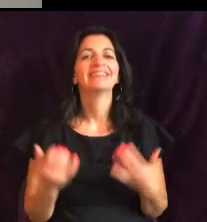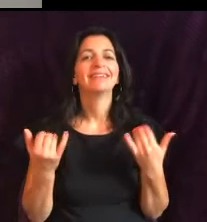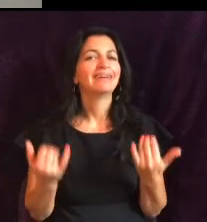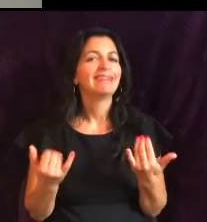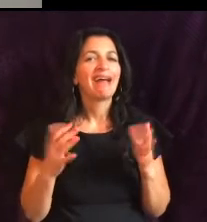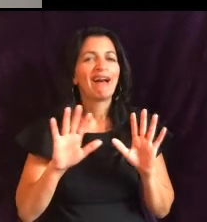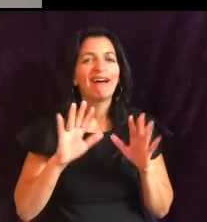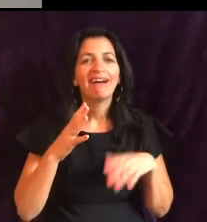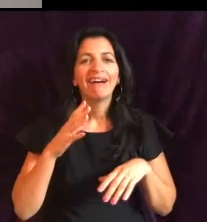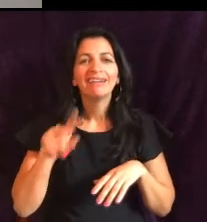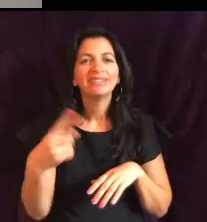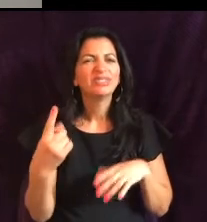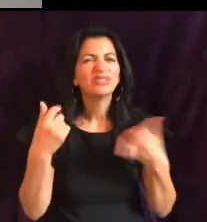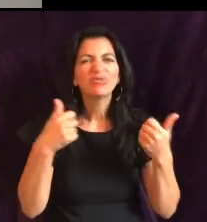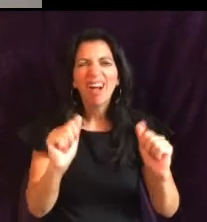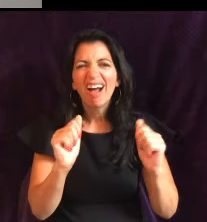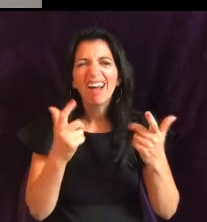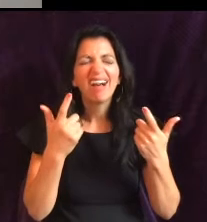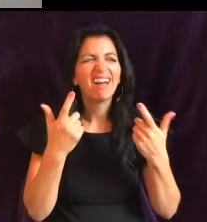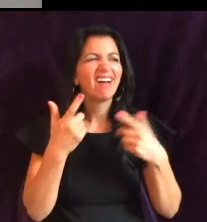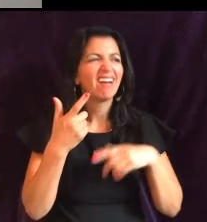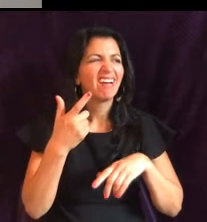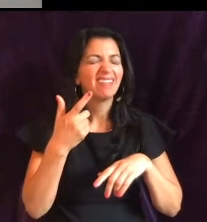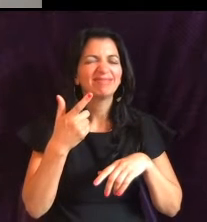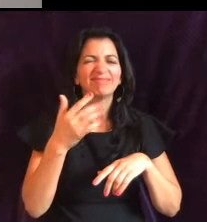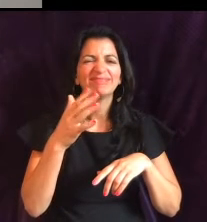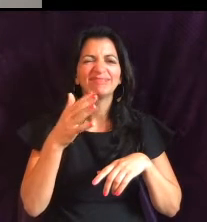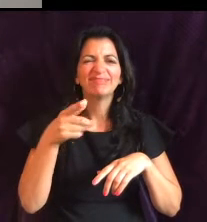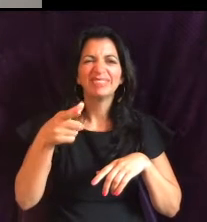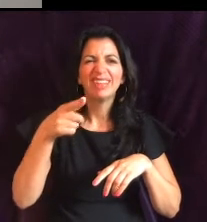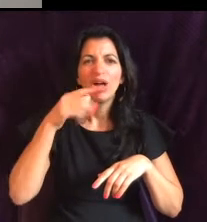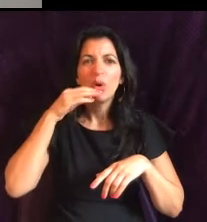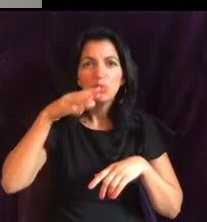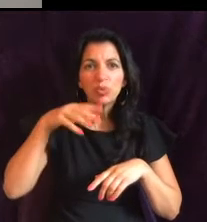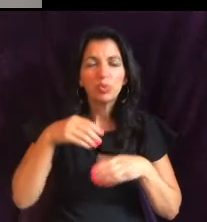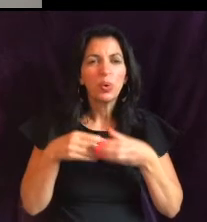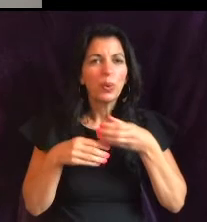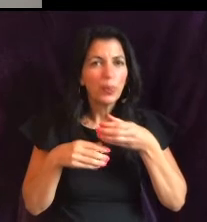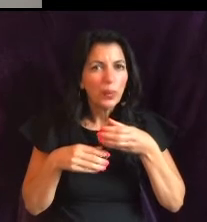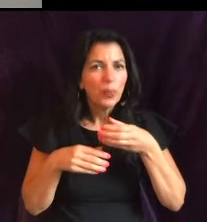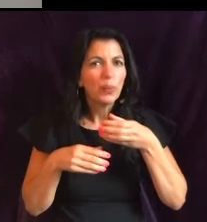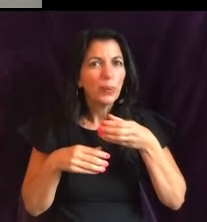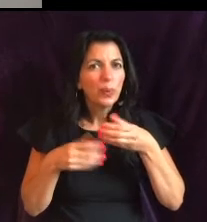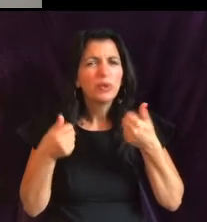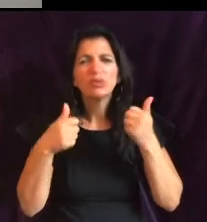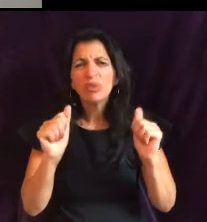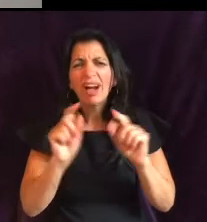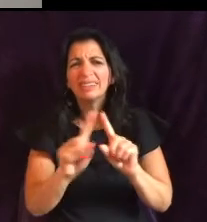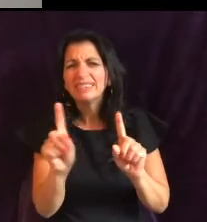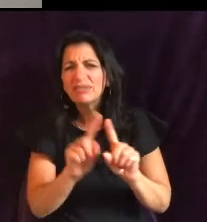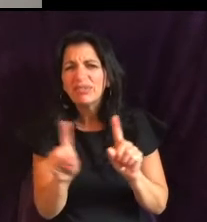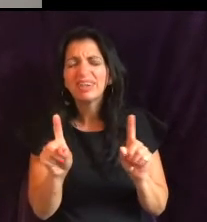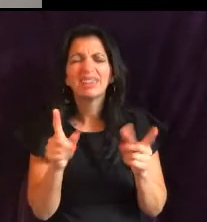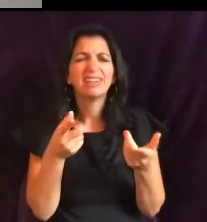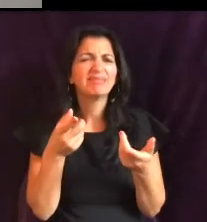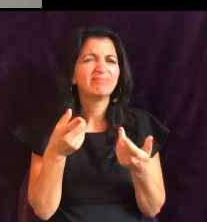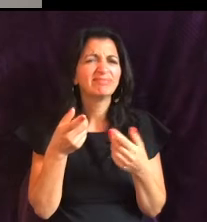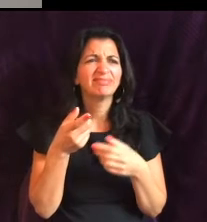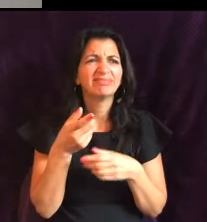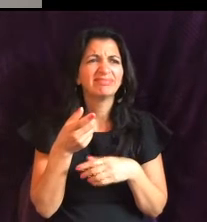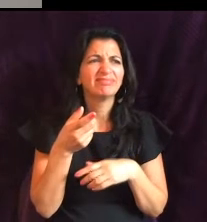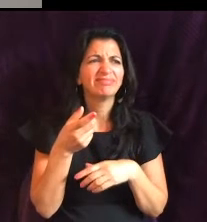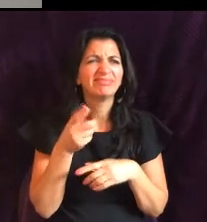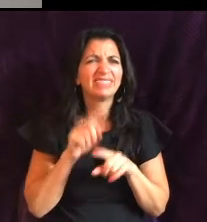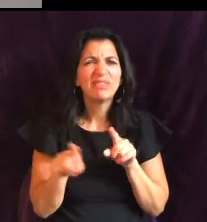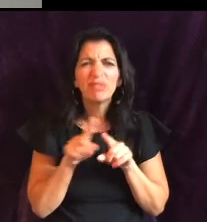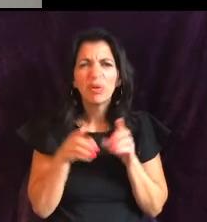Now, just try, as you're blowing down, just try to move your lips around. Try different parts of